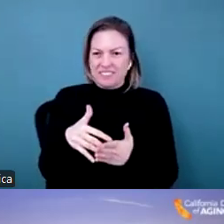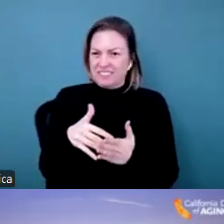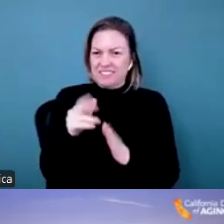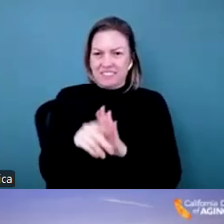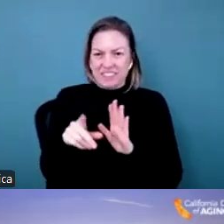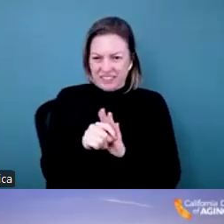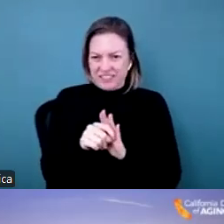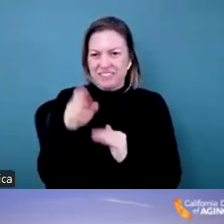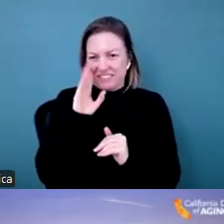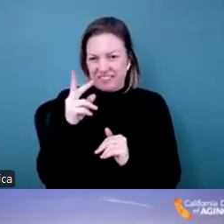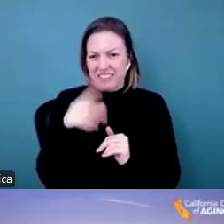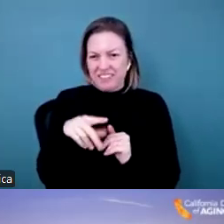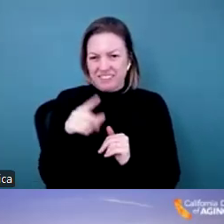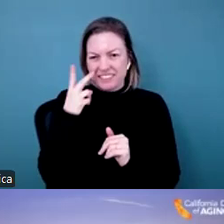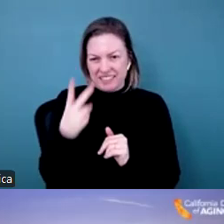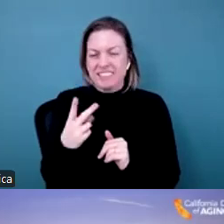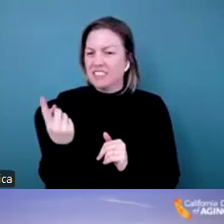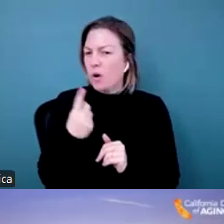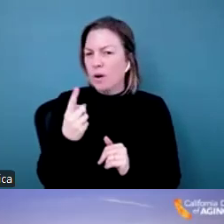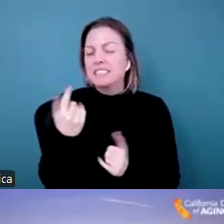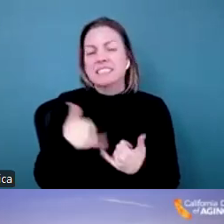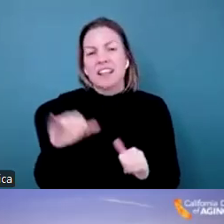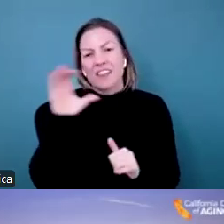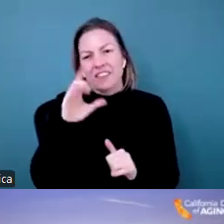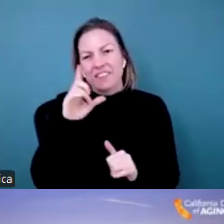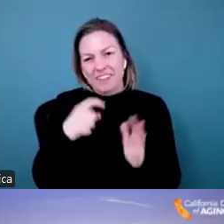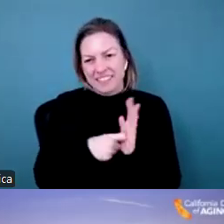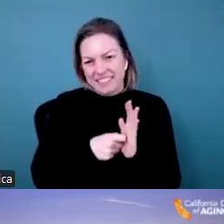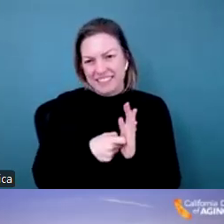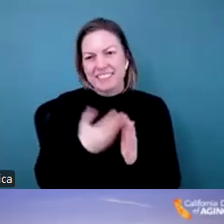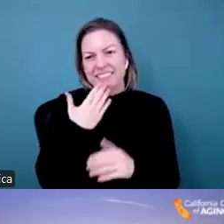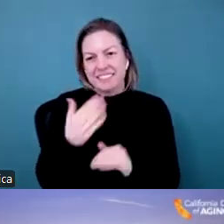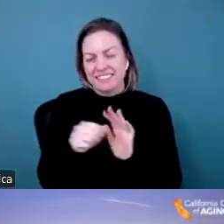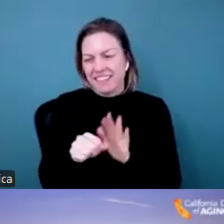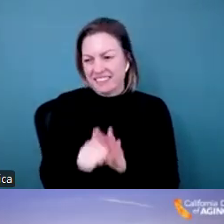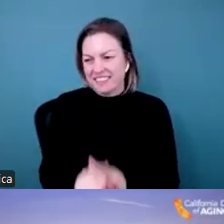And he's still looking for his keys, though. So that's a good sign.